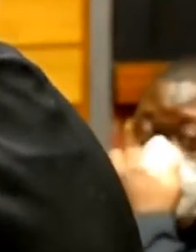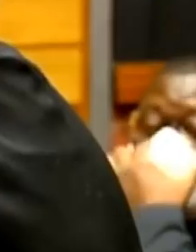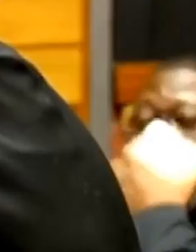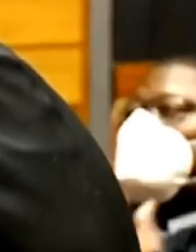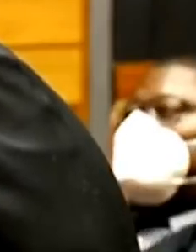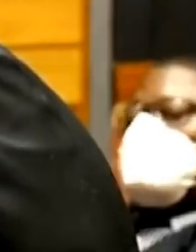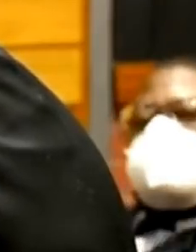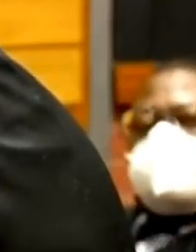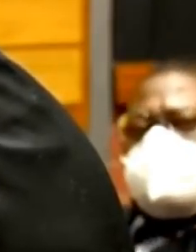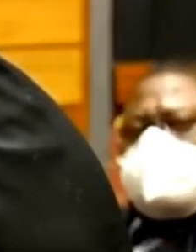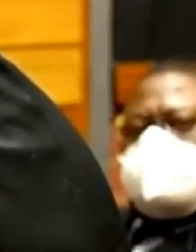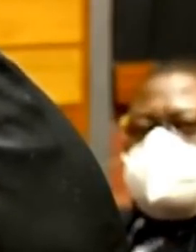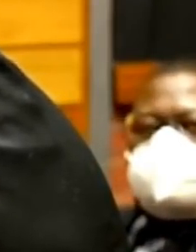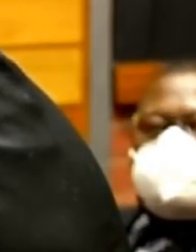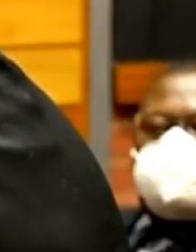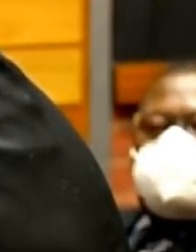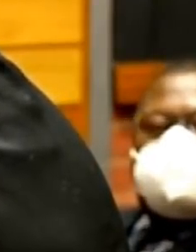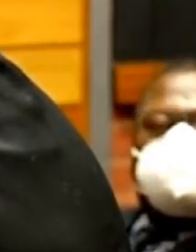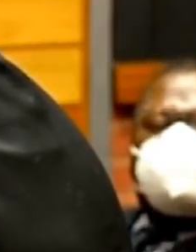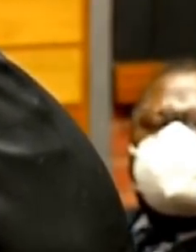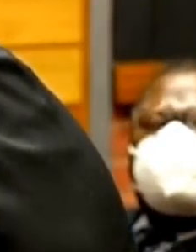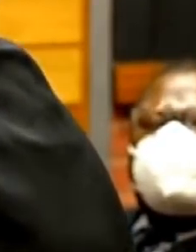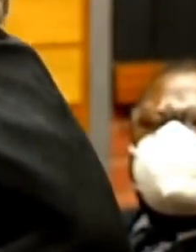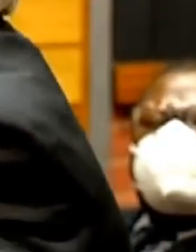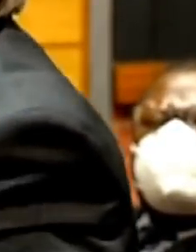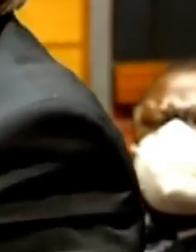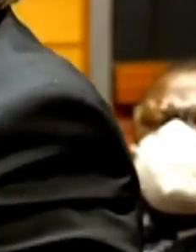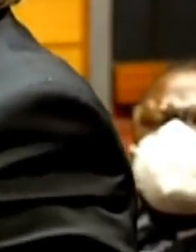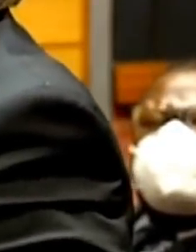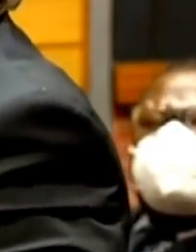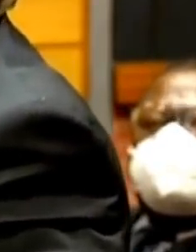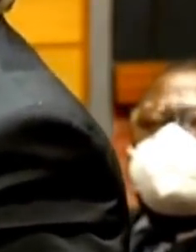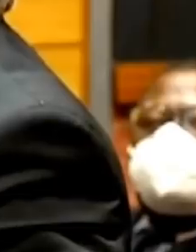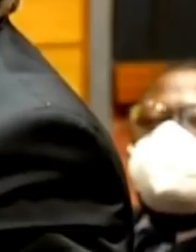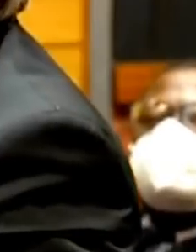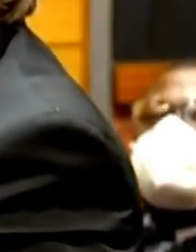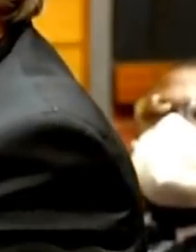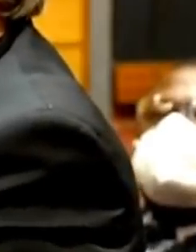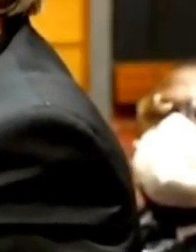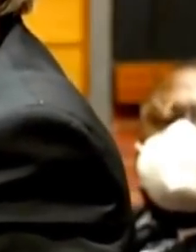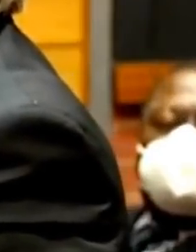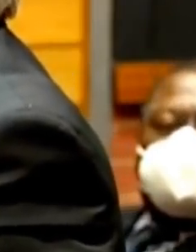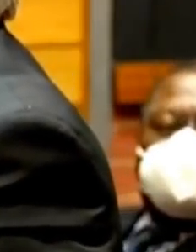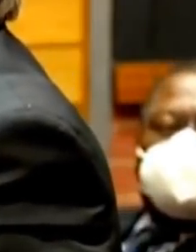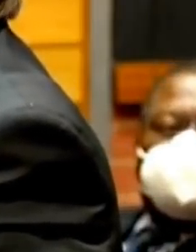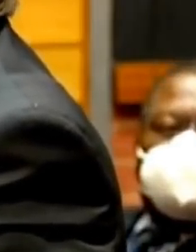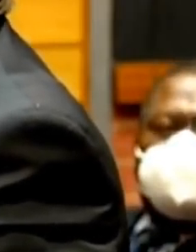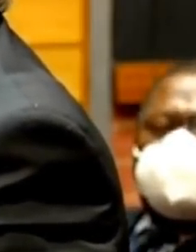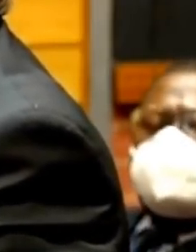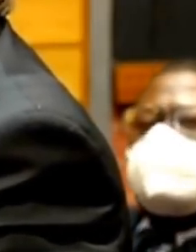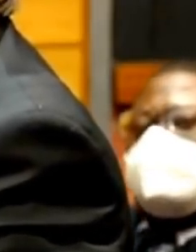that you will not be hampered at this stage to lodge your application. No, well, I'm not hampered, but I'm just very,